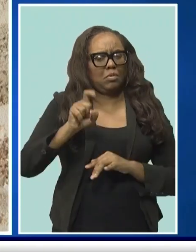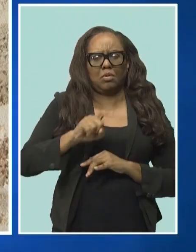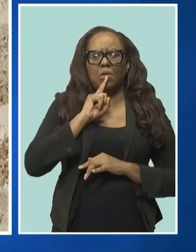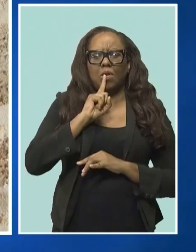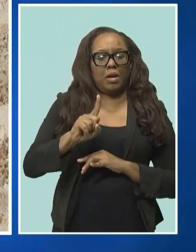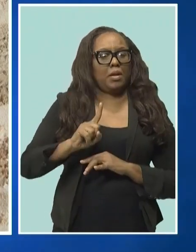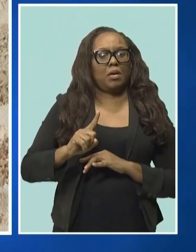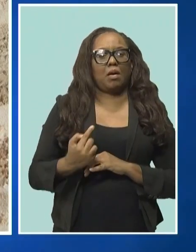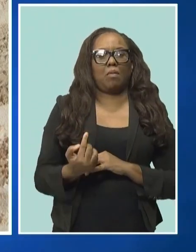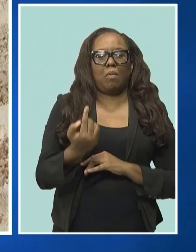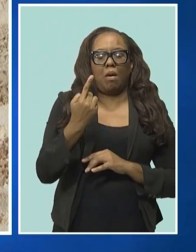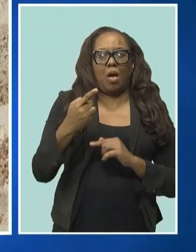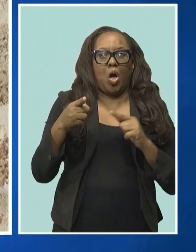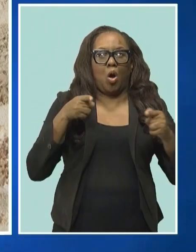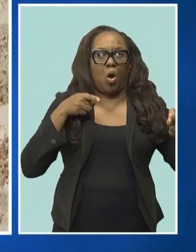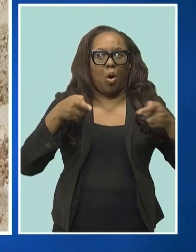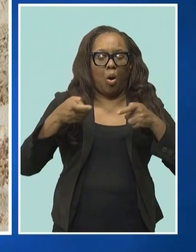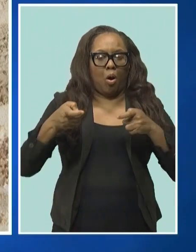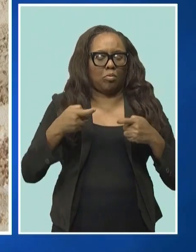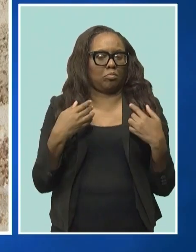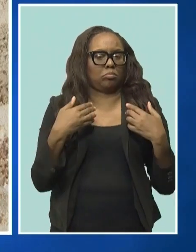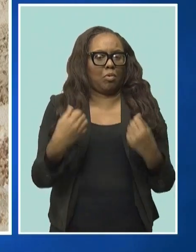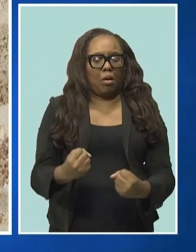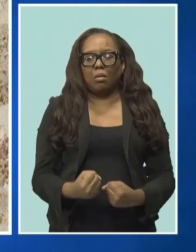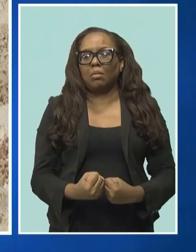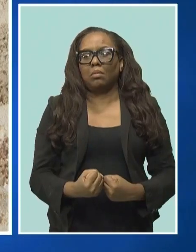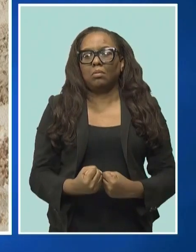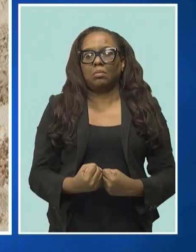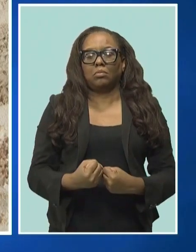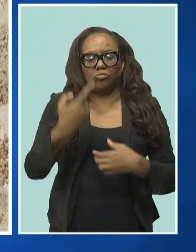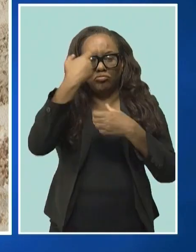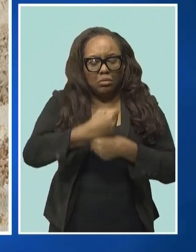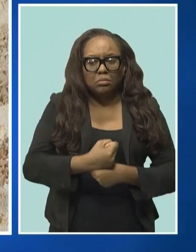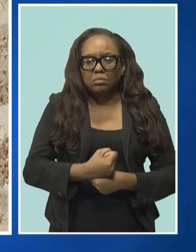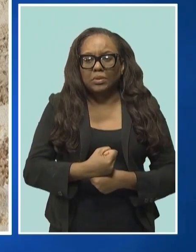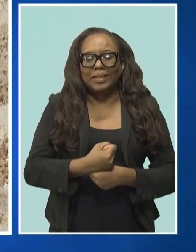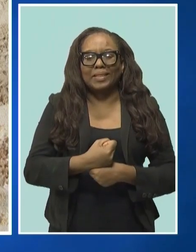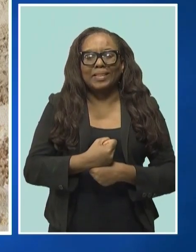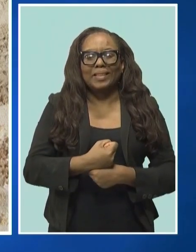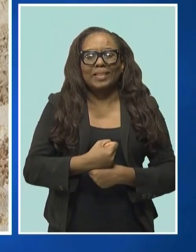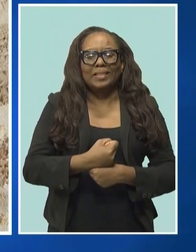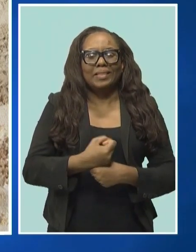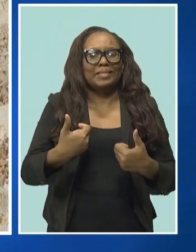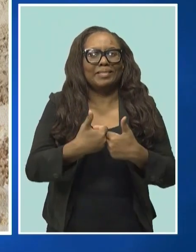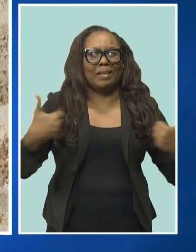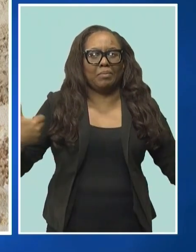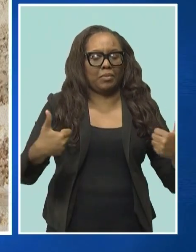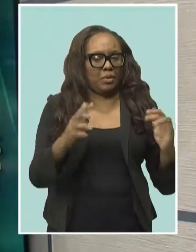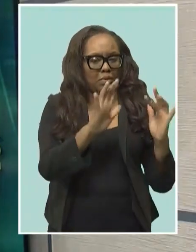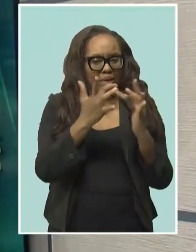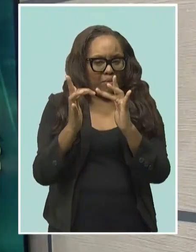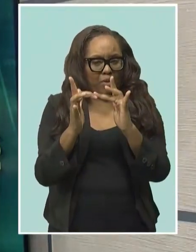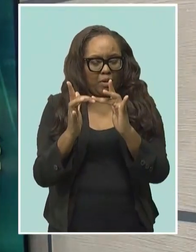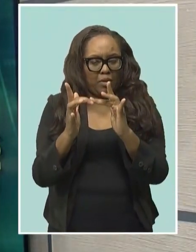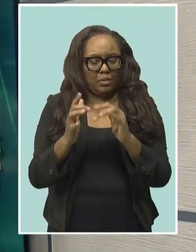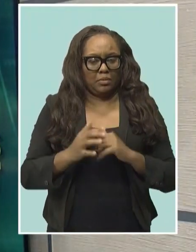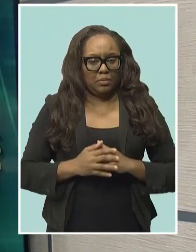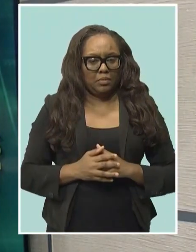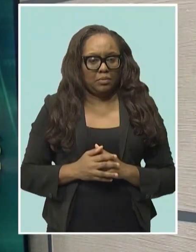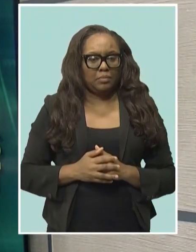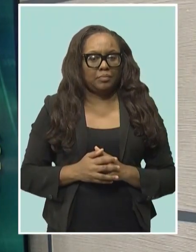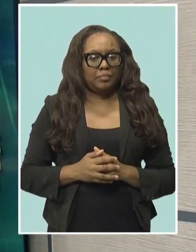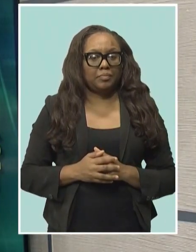a controlled, robust, trusted, separate network. The